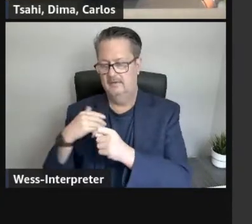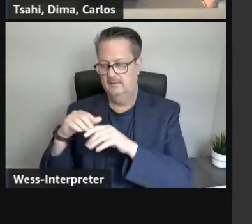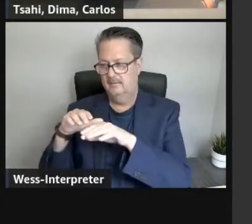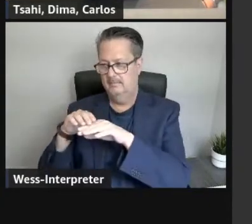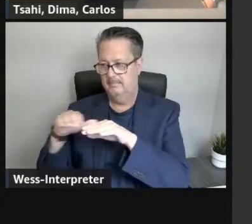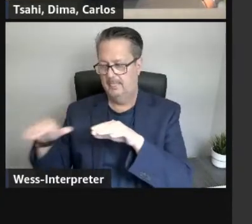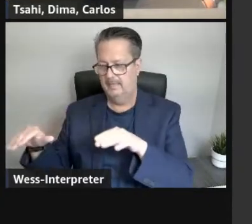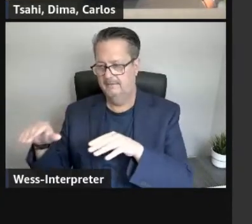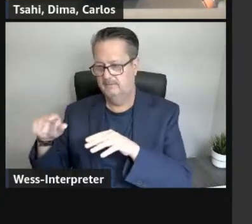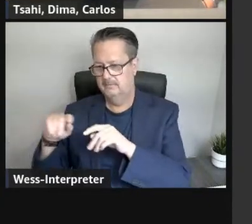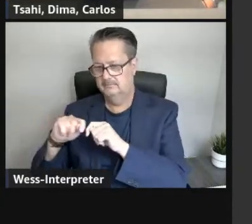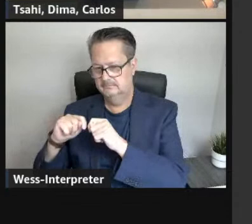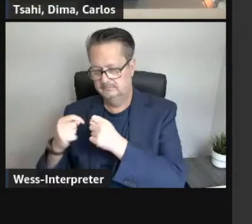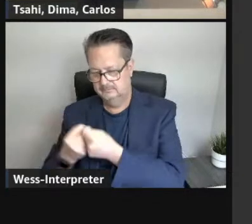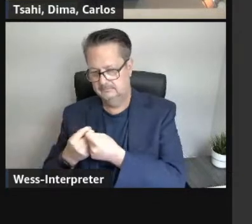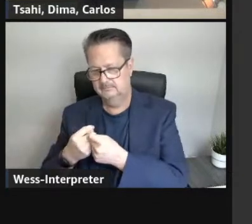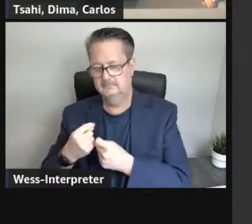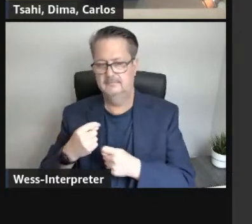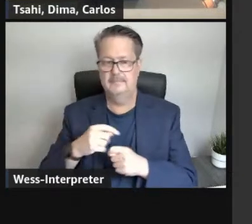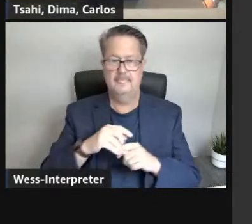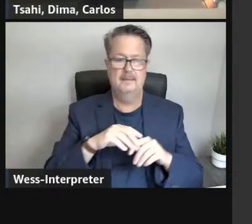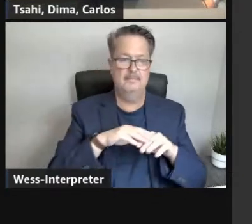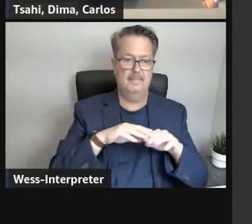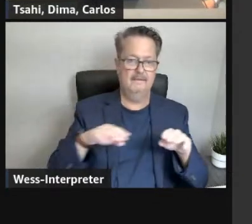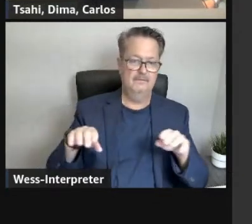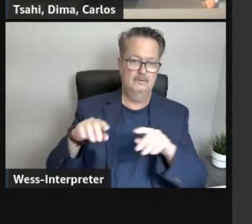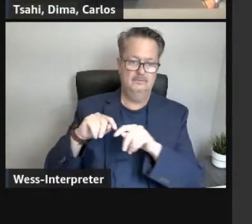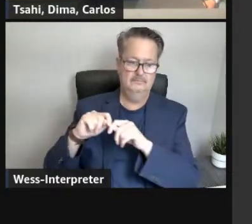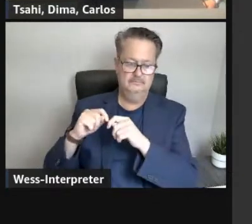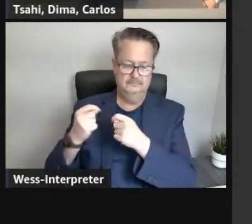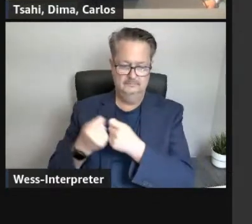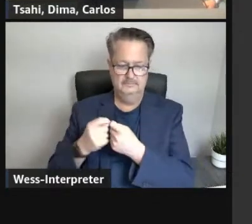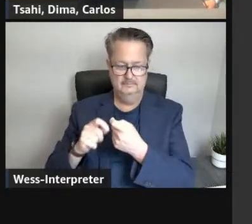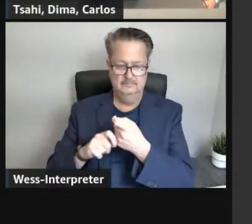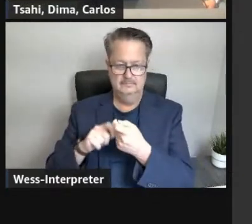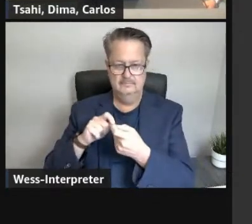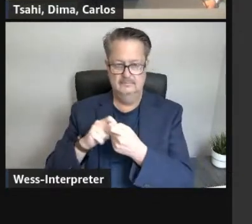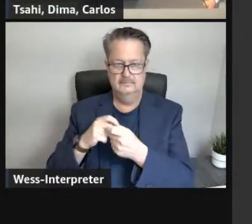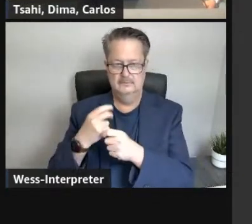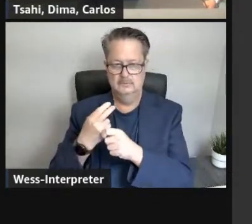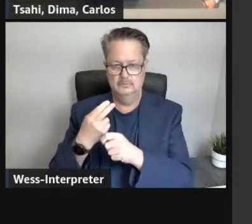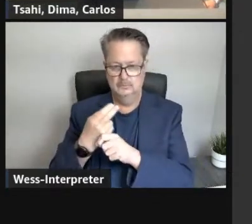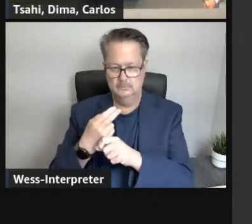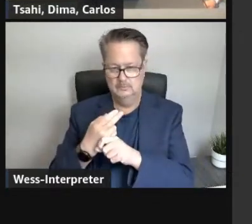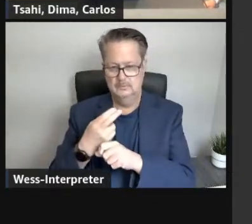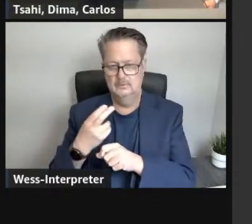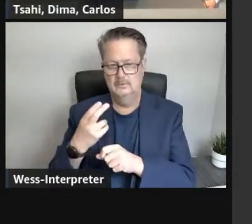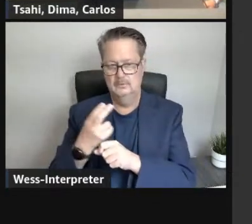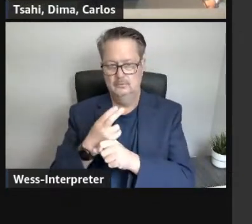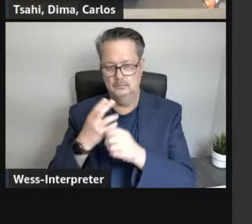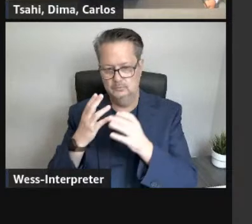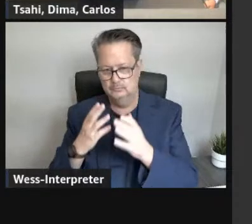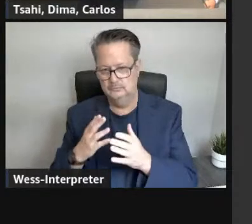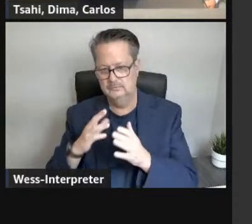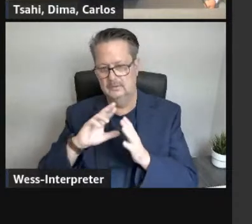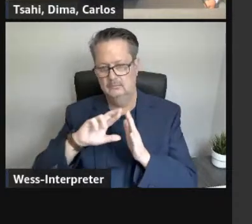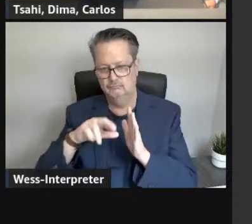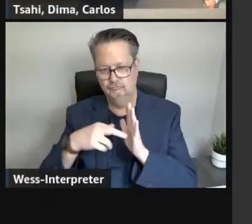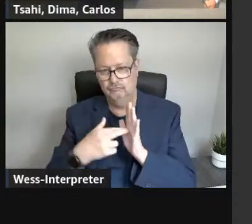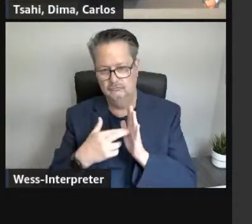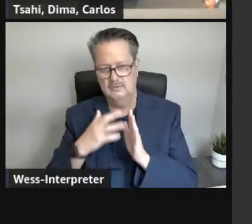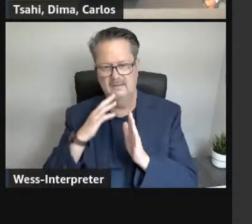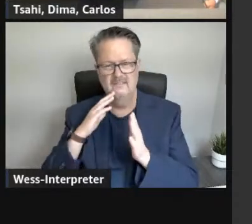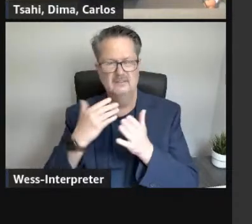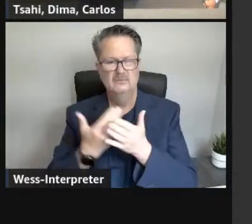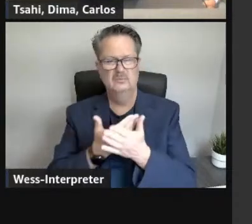have application team. So platform team, we specify here a list of users or roles, and there will be a new role created for them